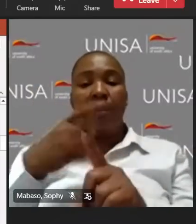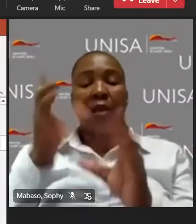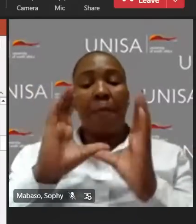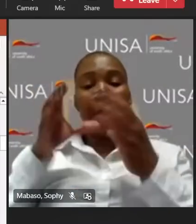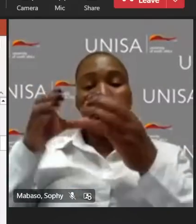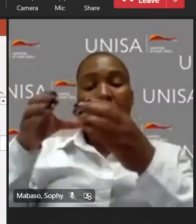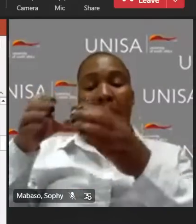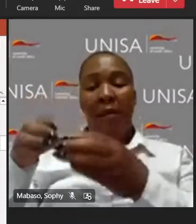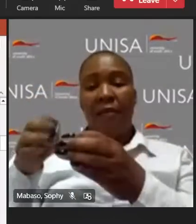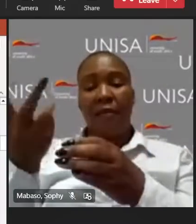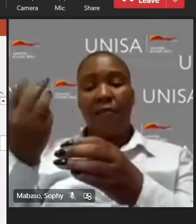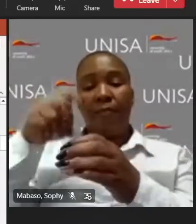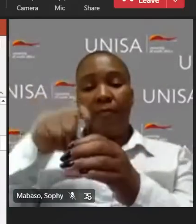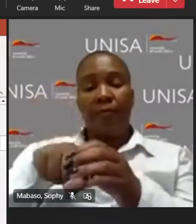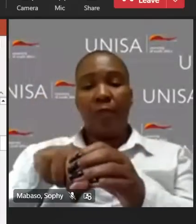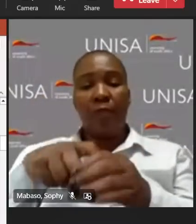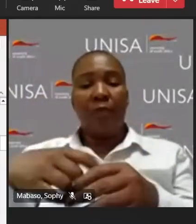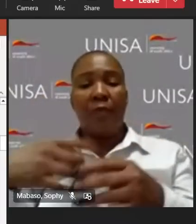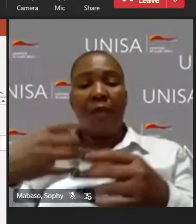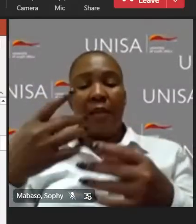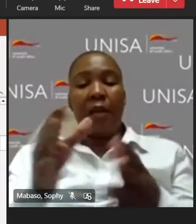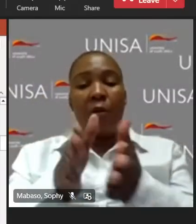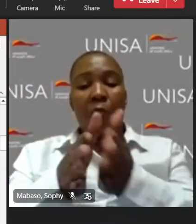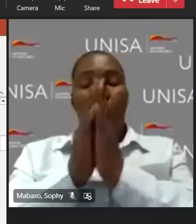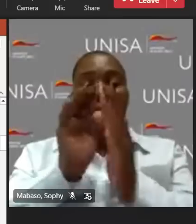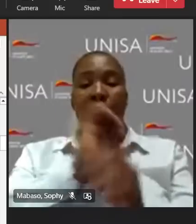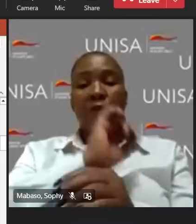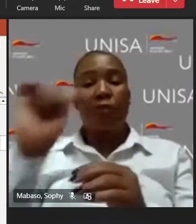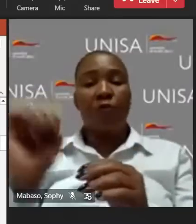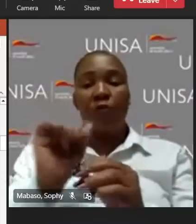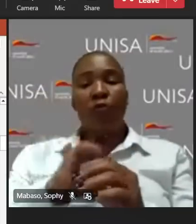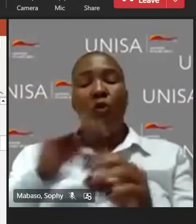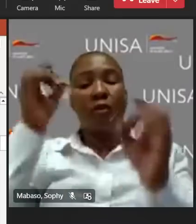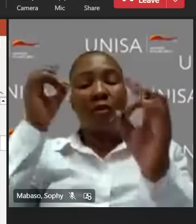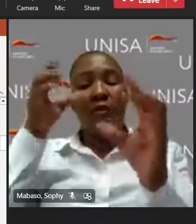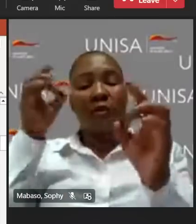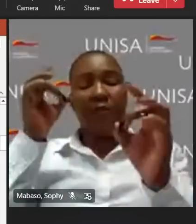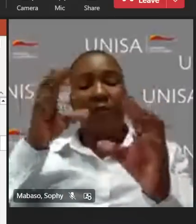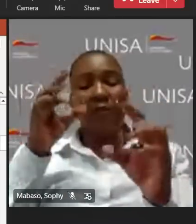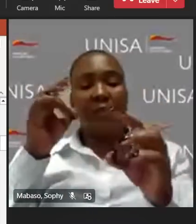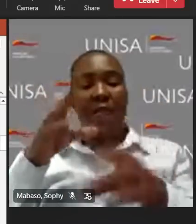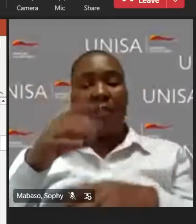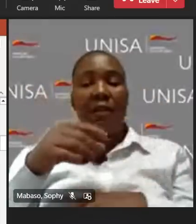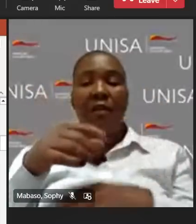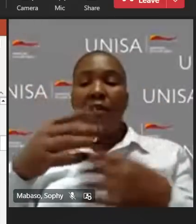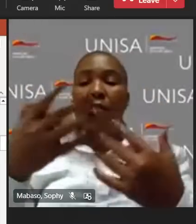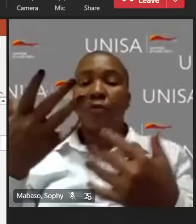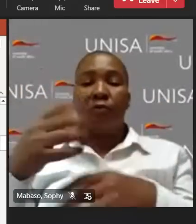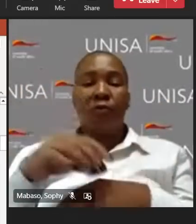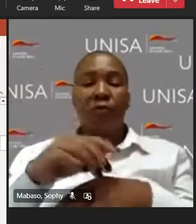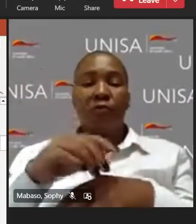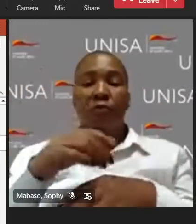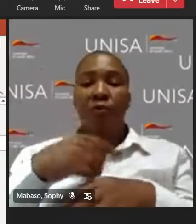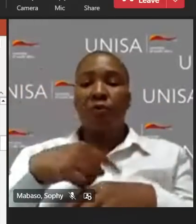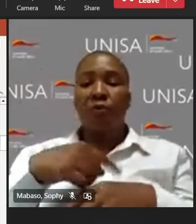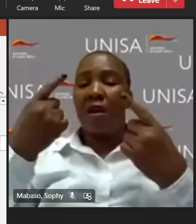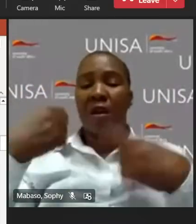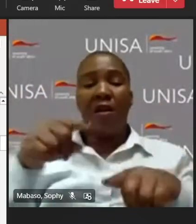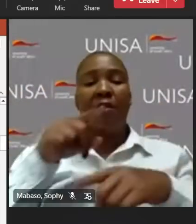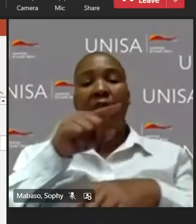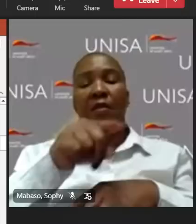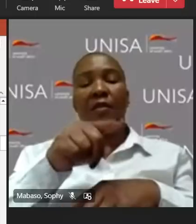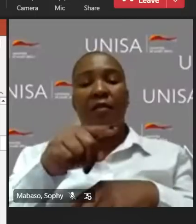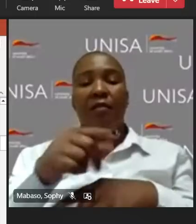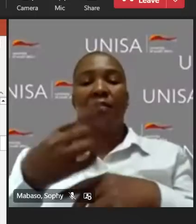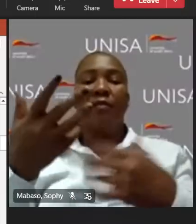student account and requests for your details or for your statement, we will not grant that unless